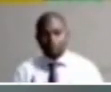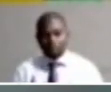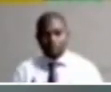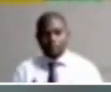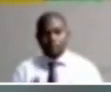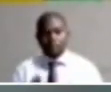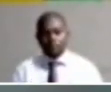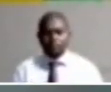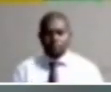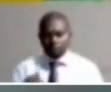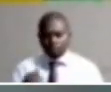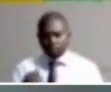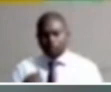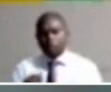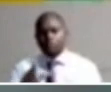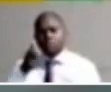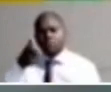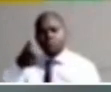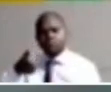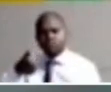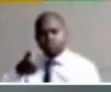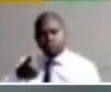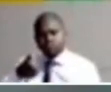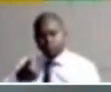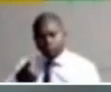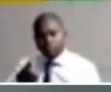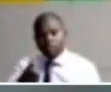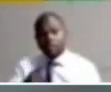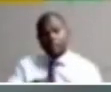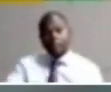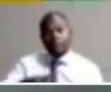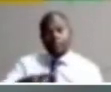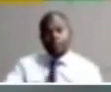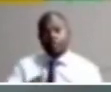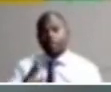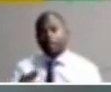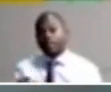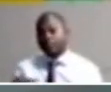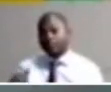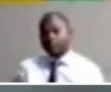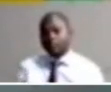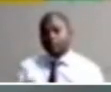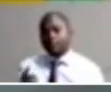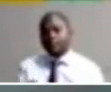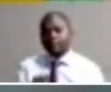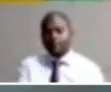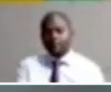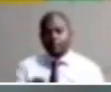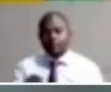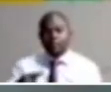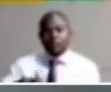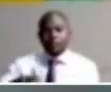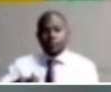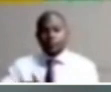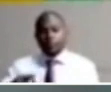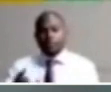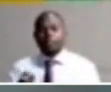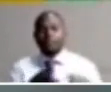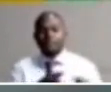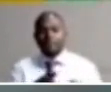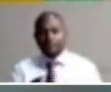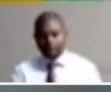who was detected by the temperature monitor, and another 7 that were first identified by the temperature monitoring